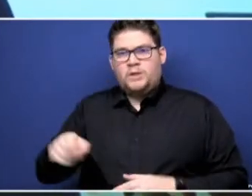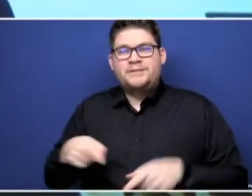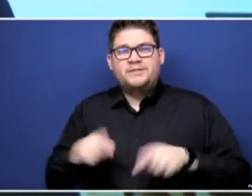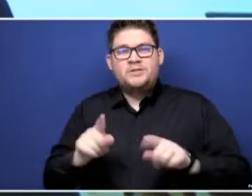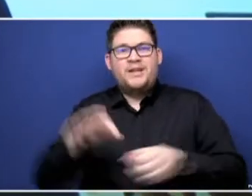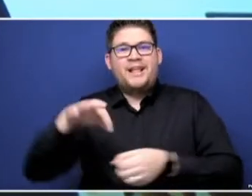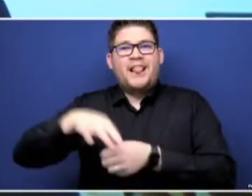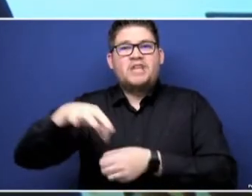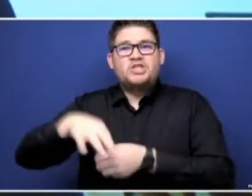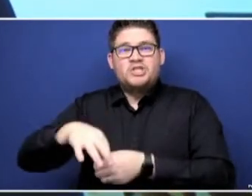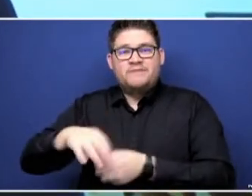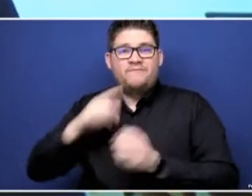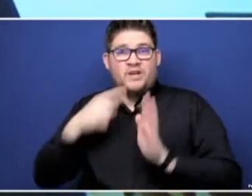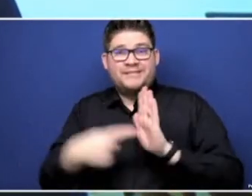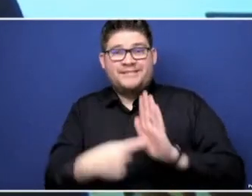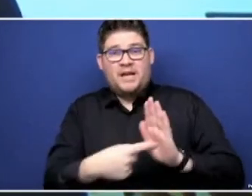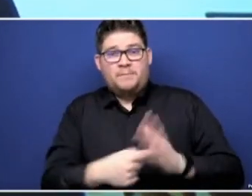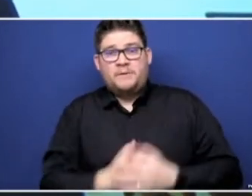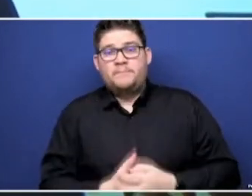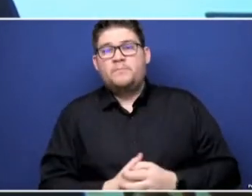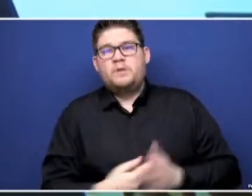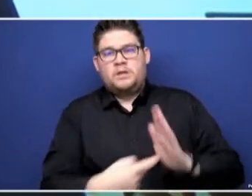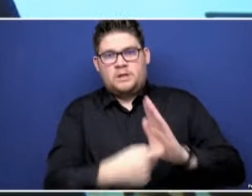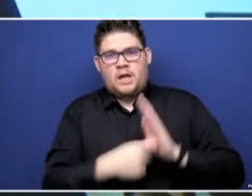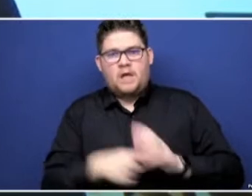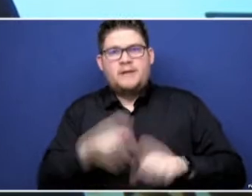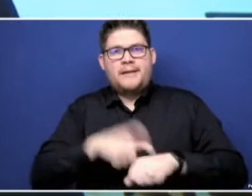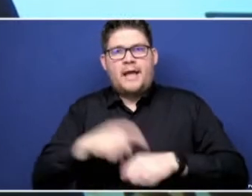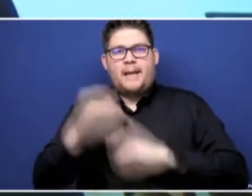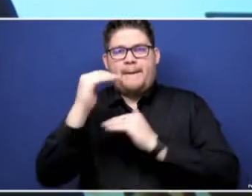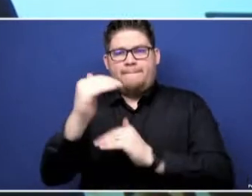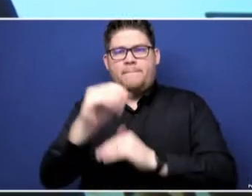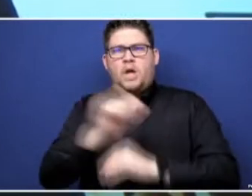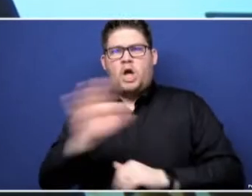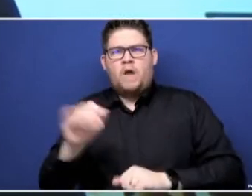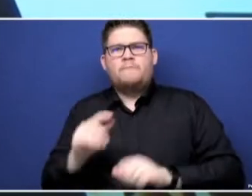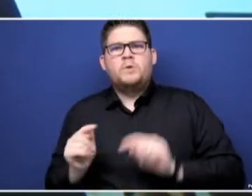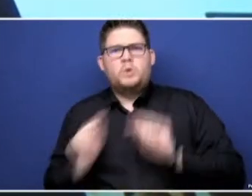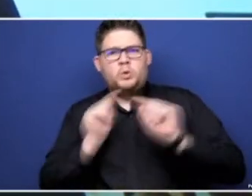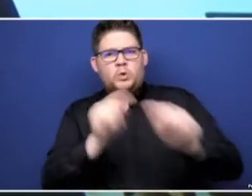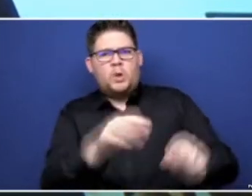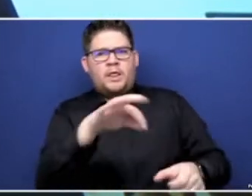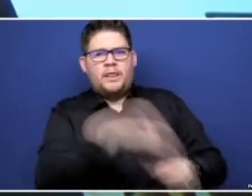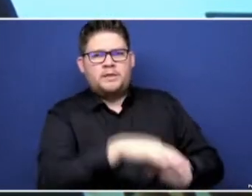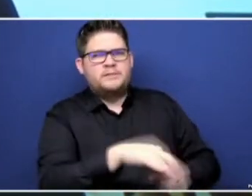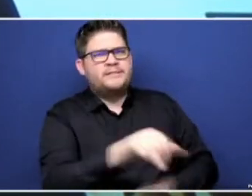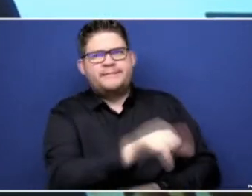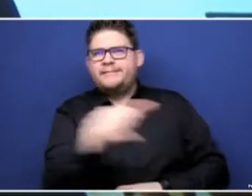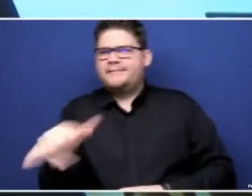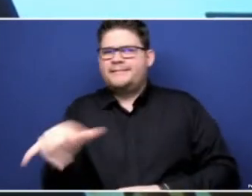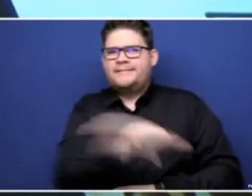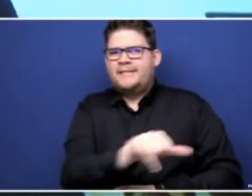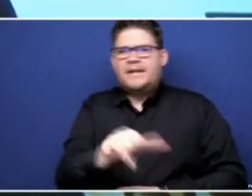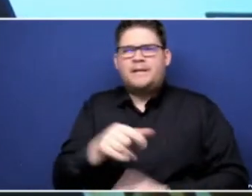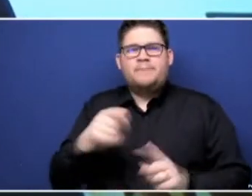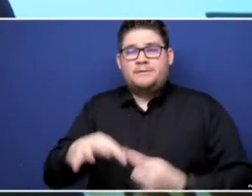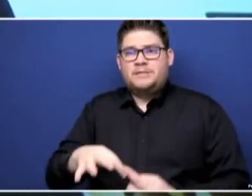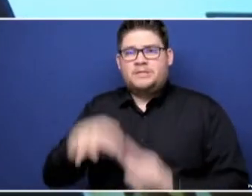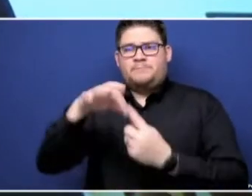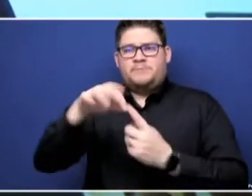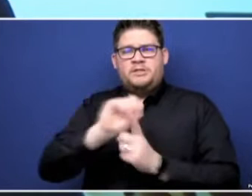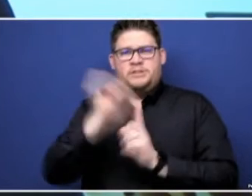managed approach to, our situation as a country where we don't have any internal vaccine production